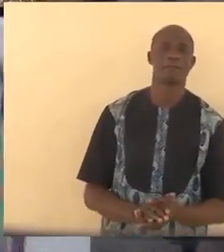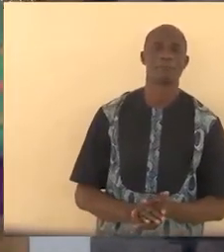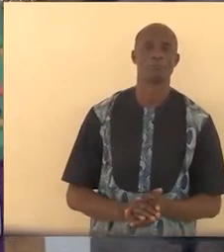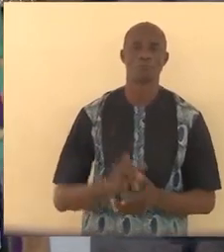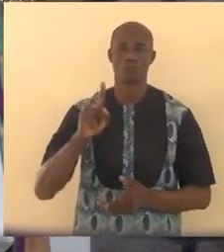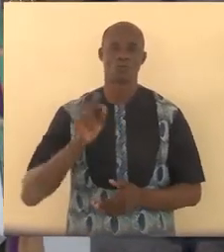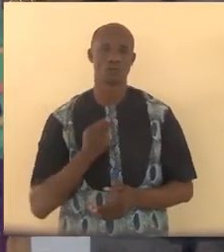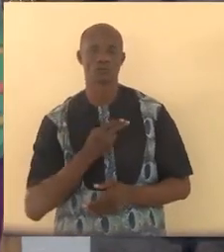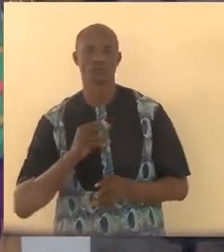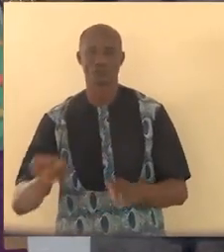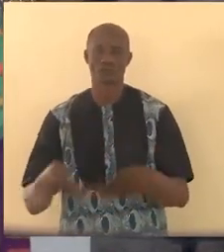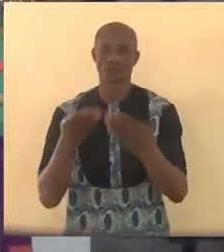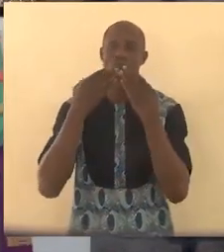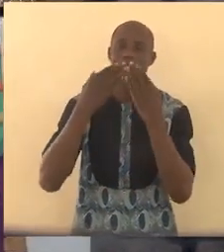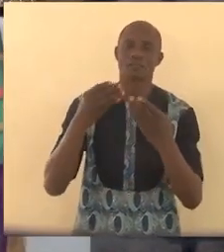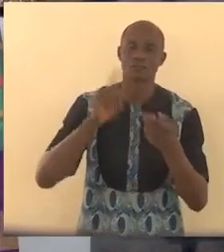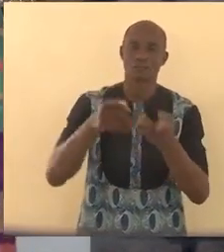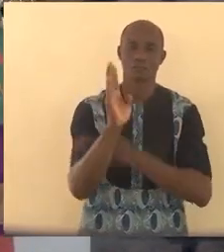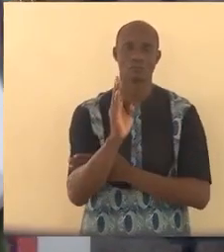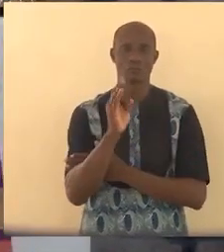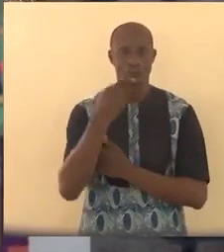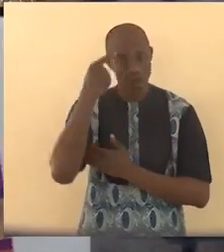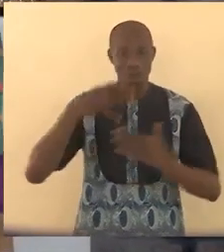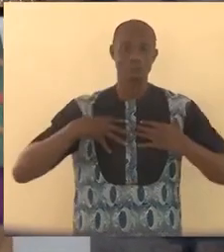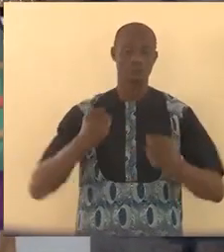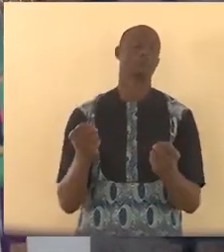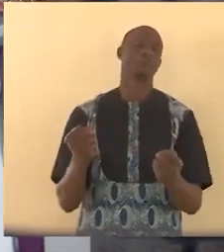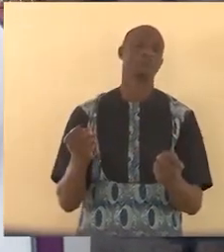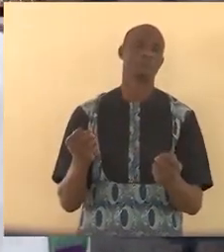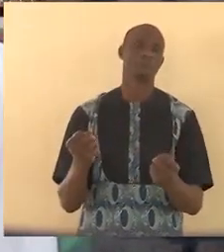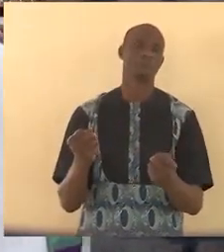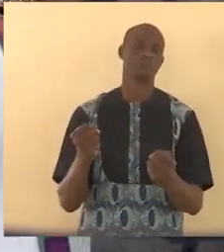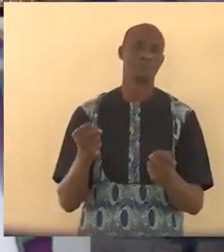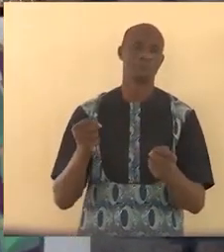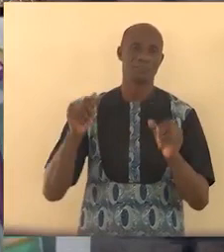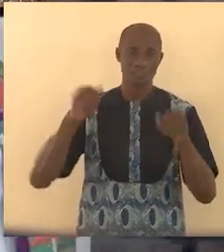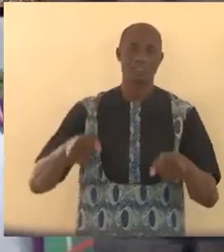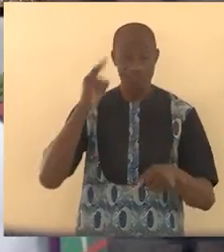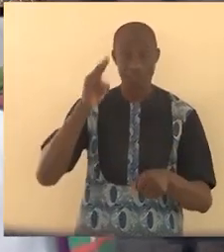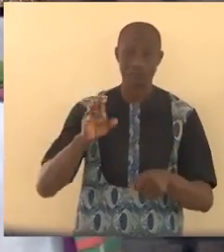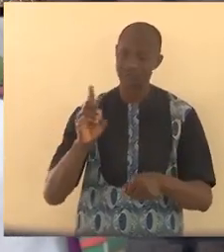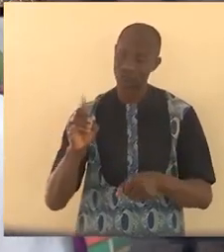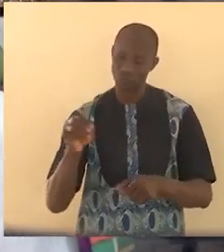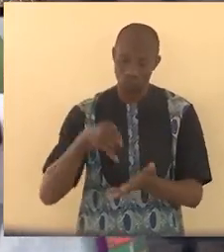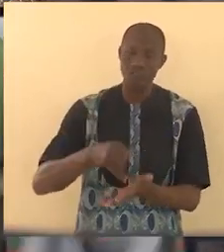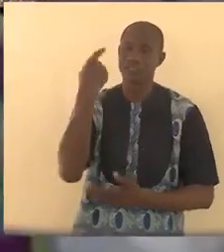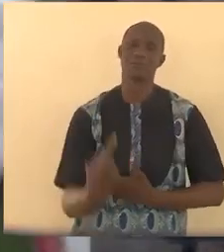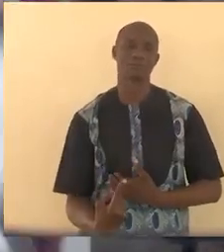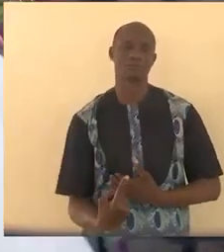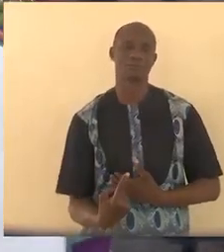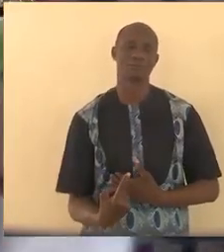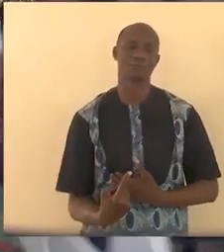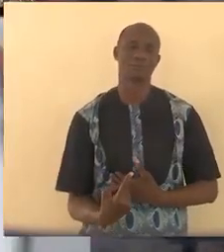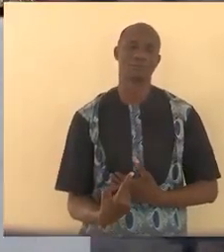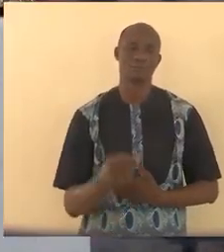I mean, one of us is giving thanks to God today for recovery from surgery. Can he do it alone? Why is he